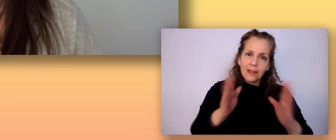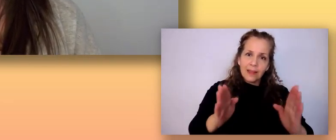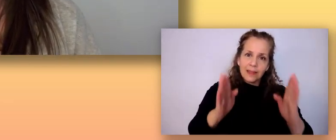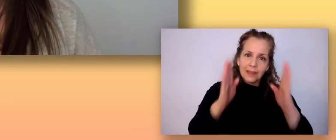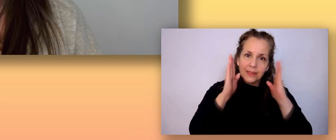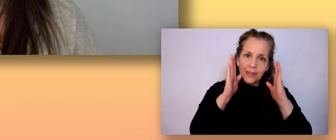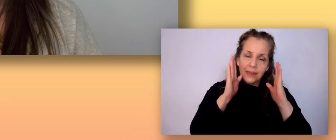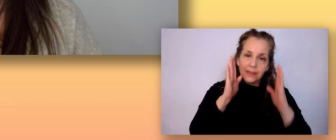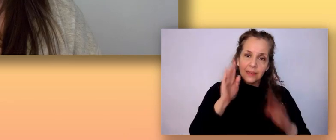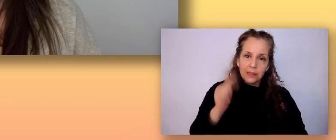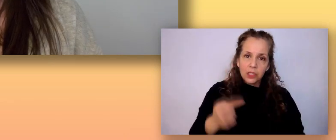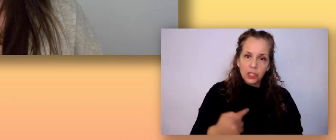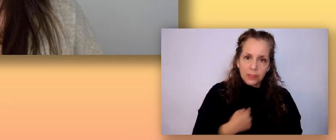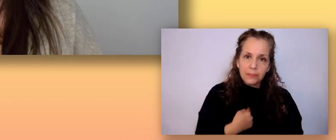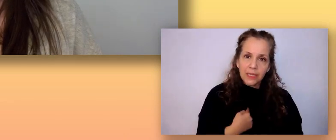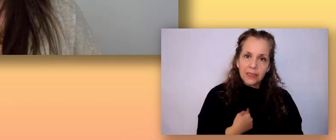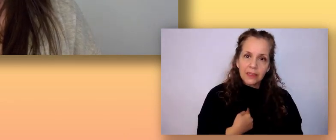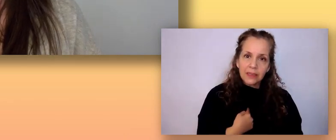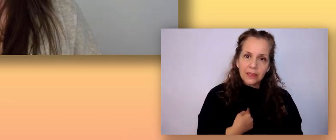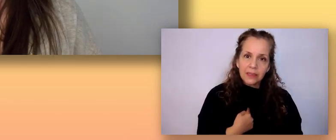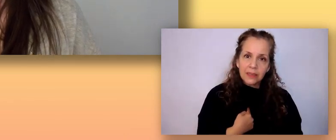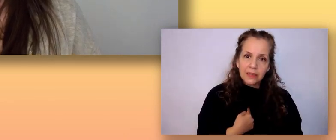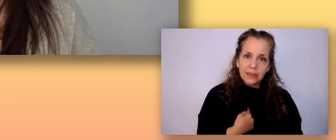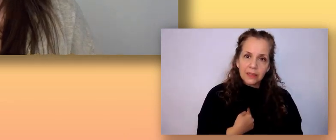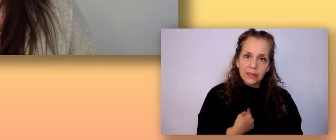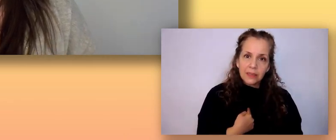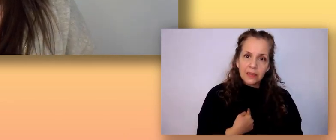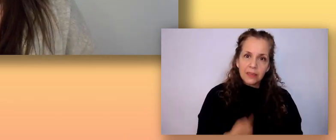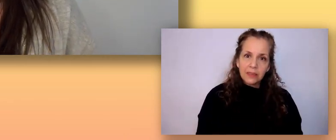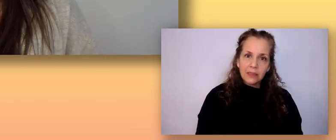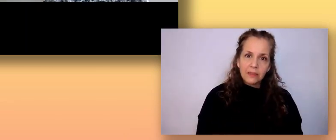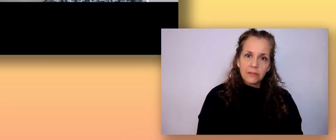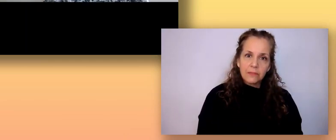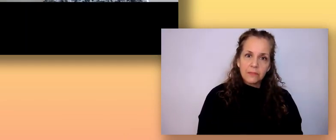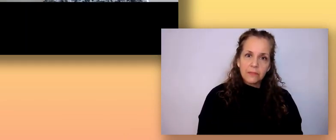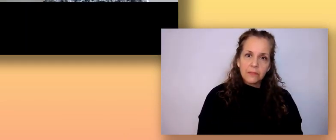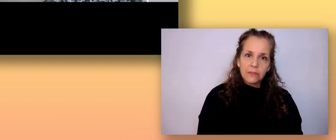Friends listen to me.